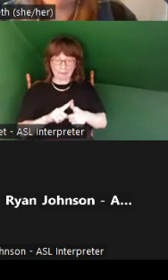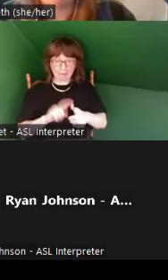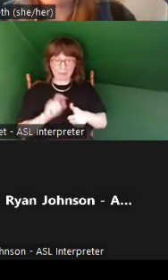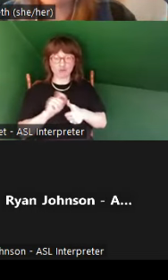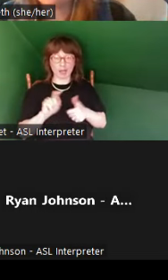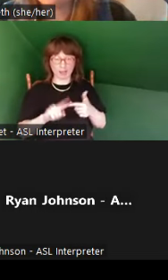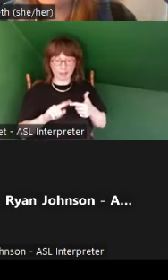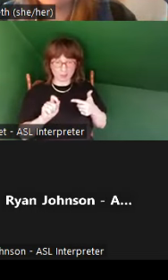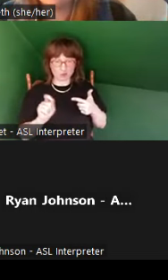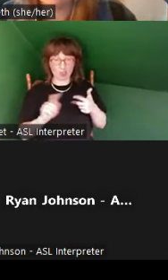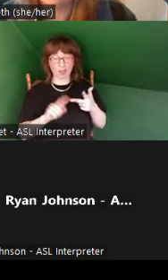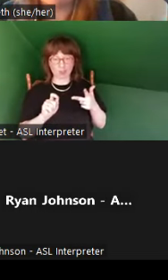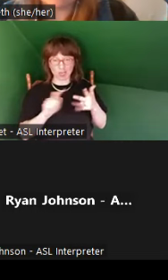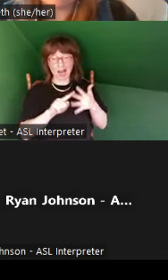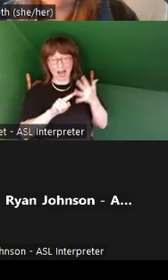one.